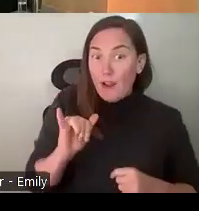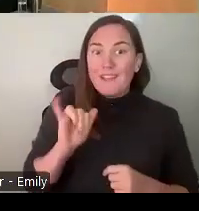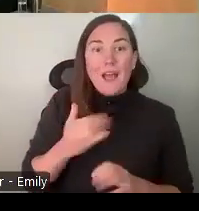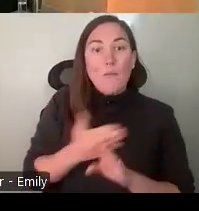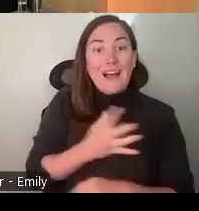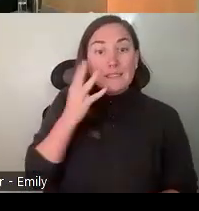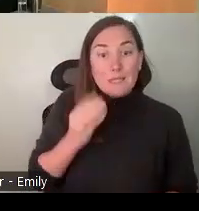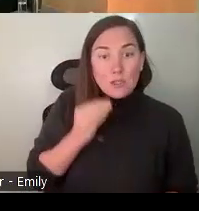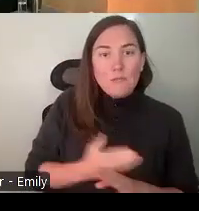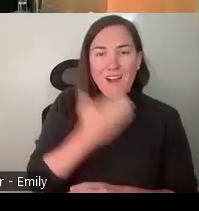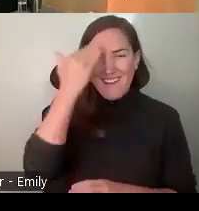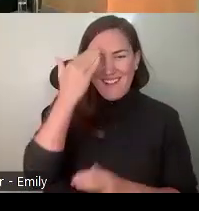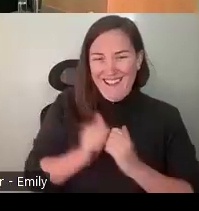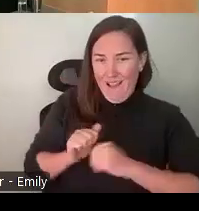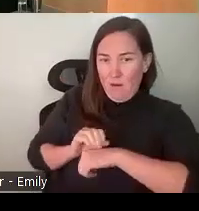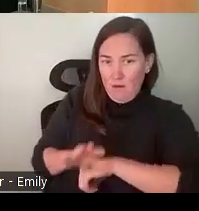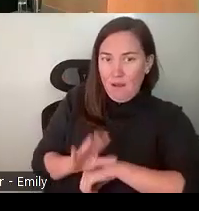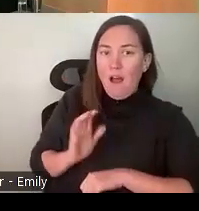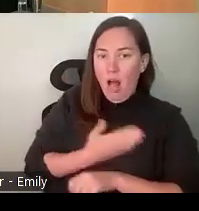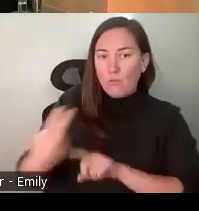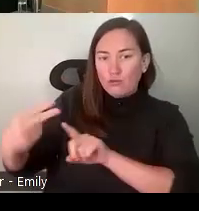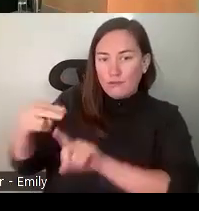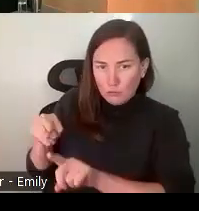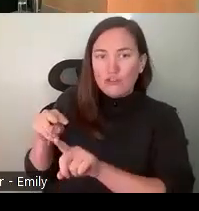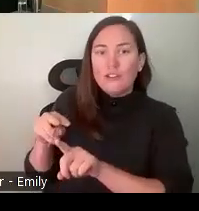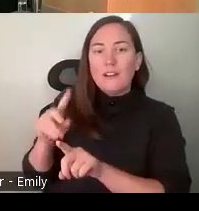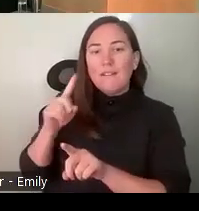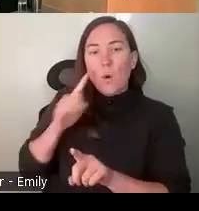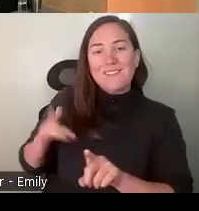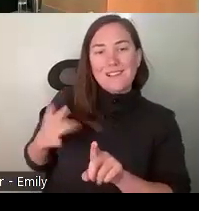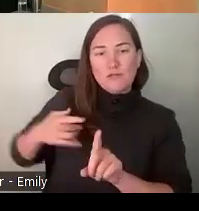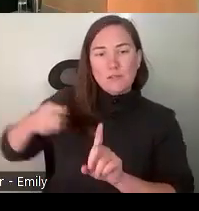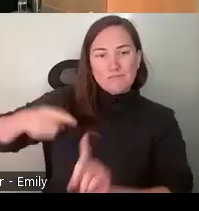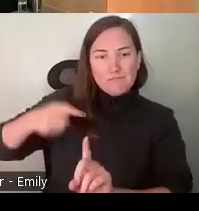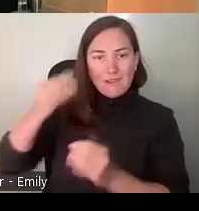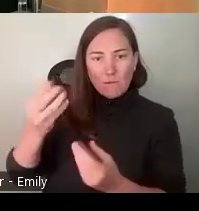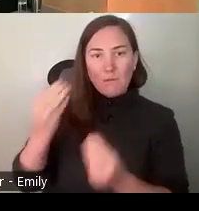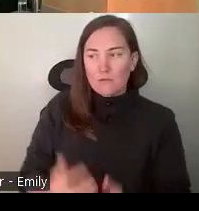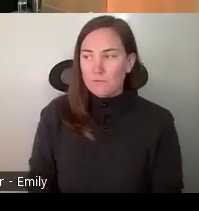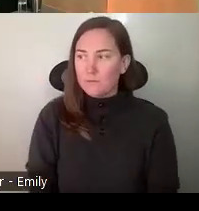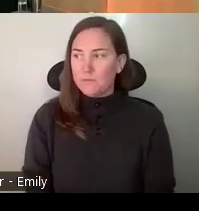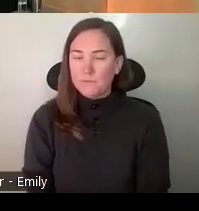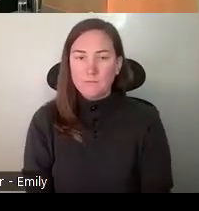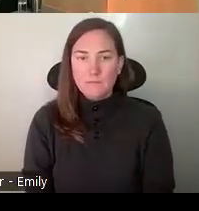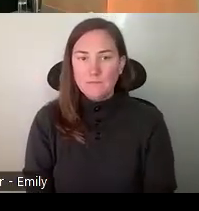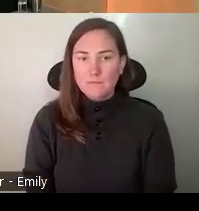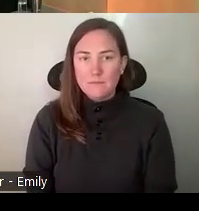or prior knowledge on how we perceive sensory information.